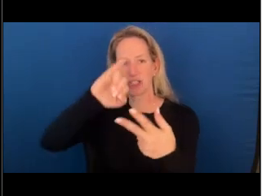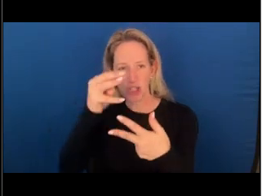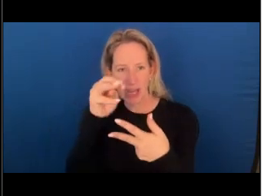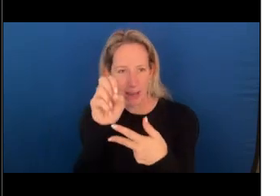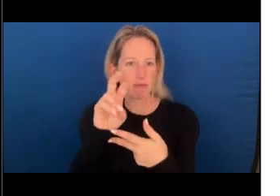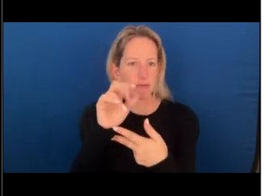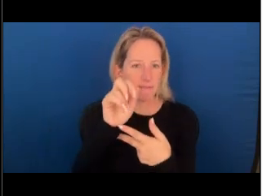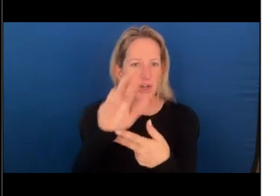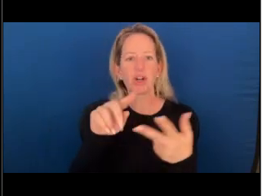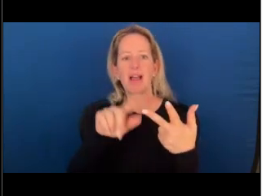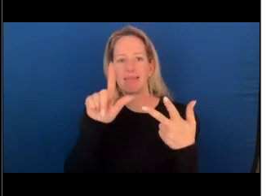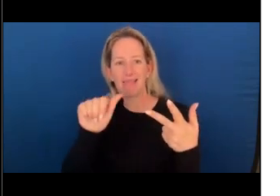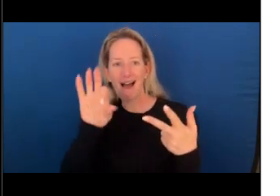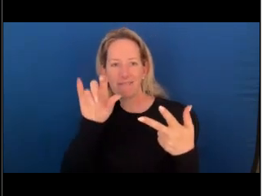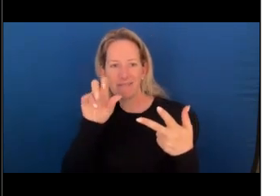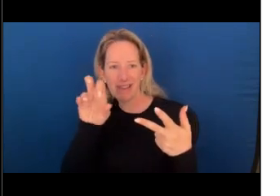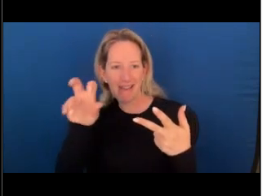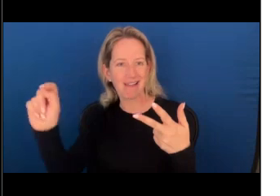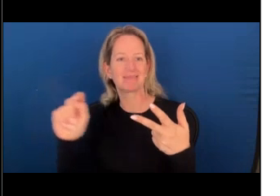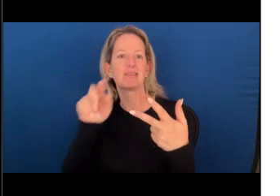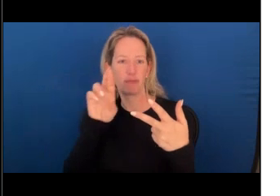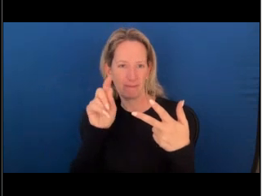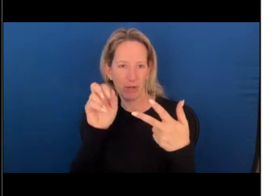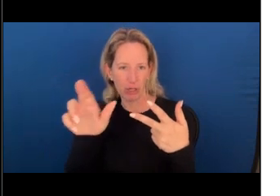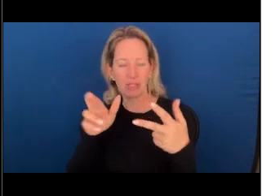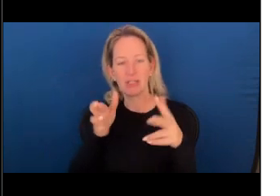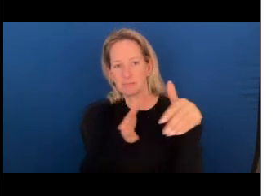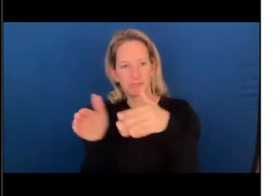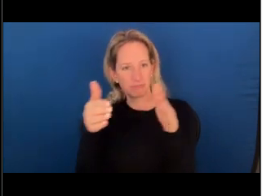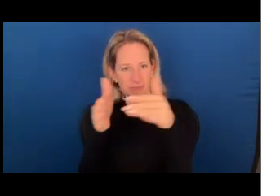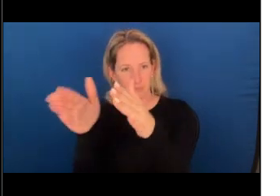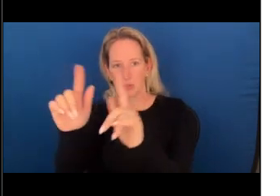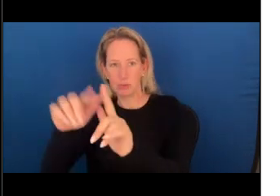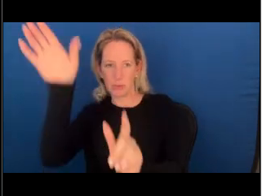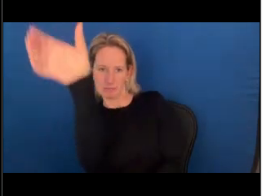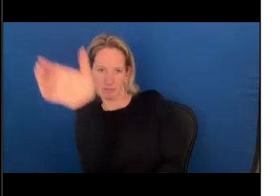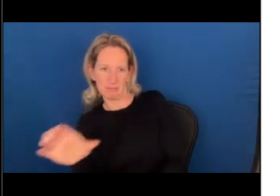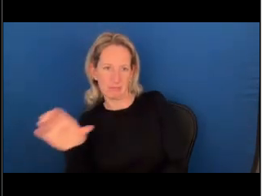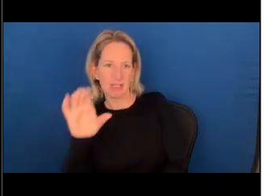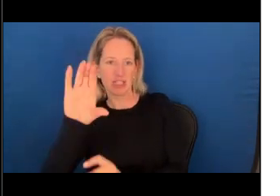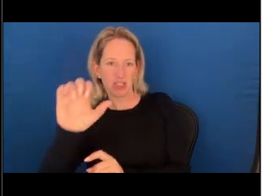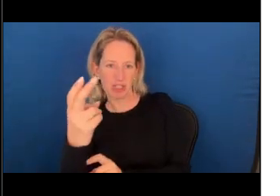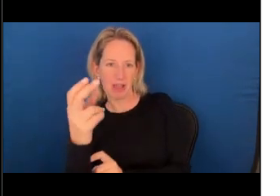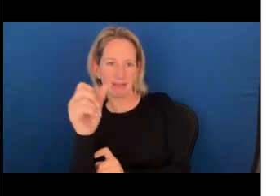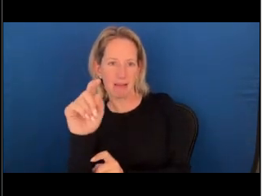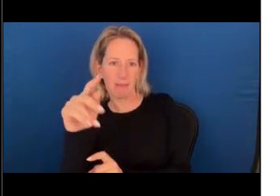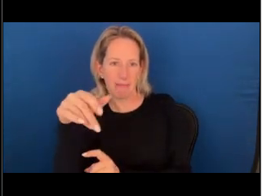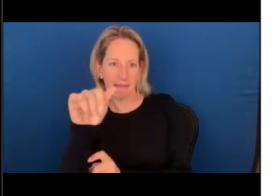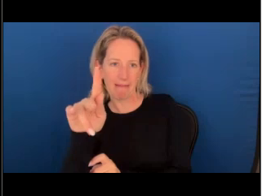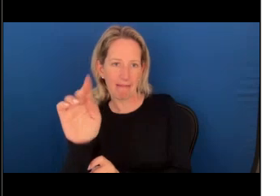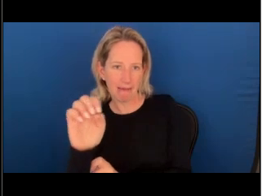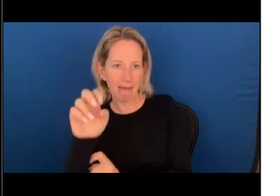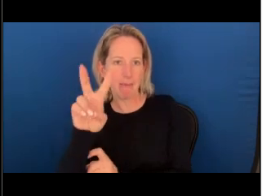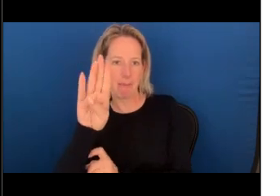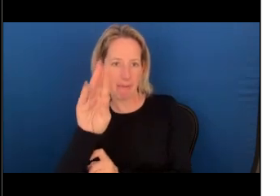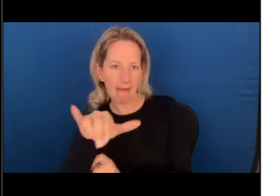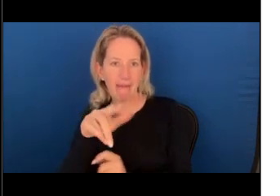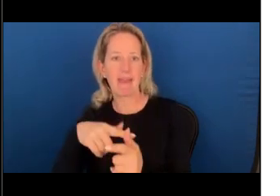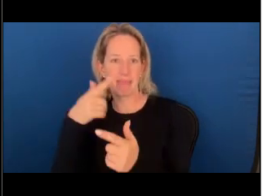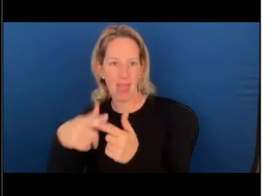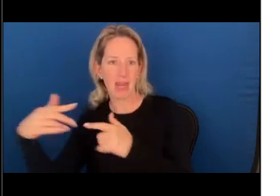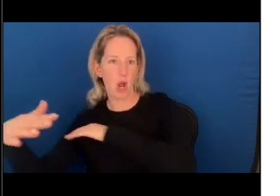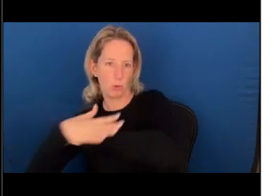industrial and working rivers in the area that flow into the Chesapeake Bay and ultimately into the Atlantic Ocean. So implementing the Virginia Marine Debris Reduction